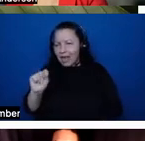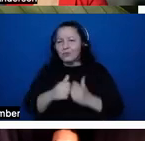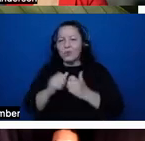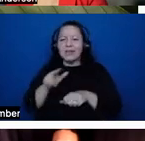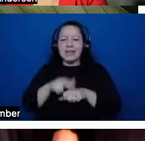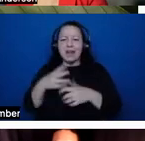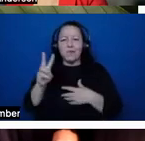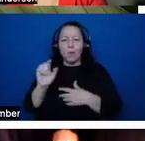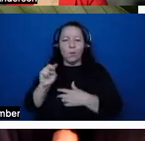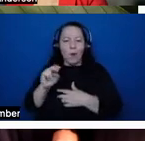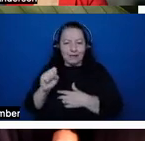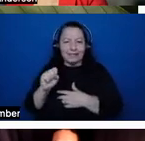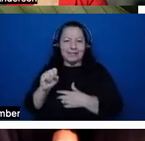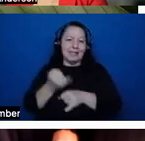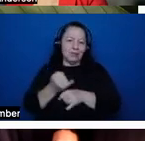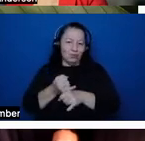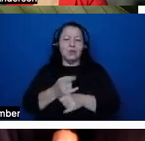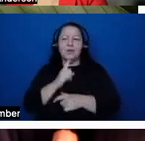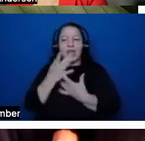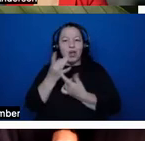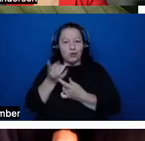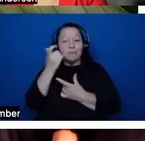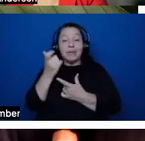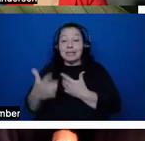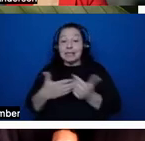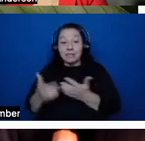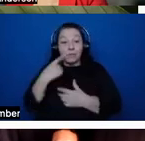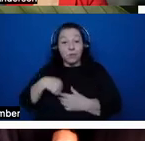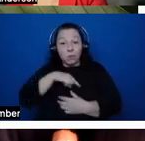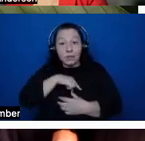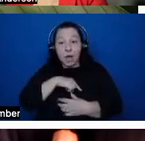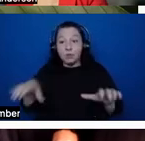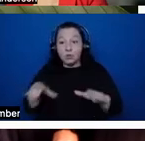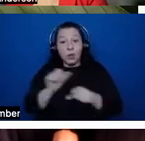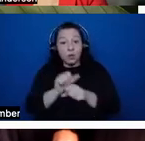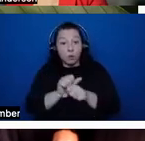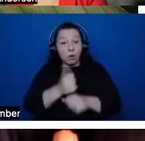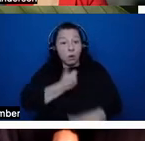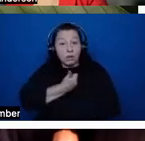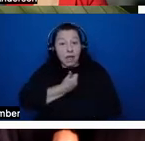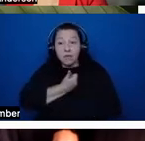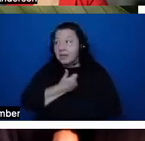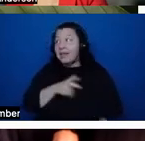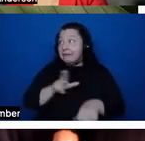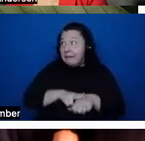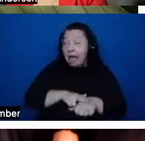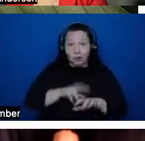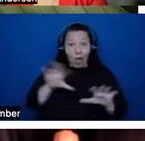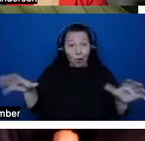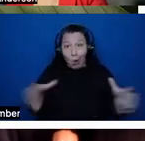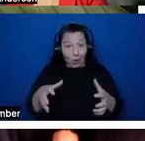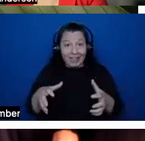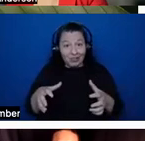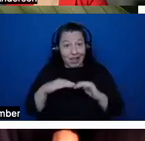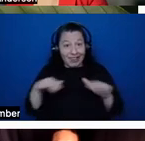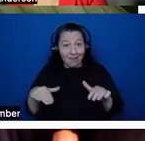was really interesting because of, even for those of us like doing this work, we're at a national and a coalition level. It was really